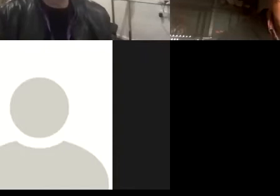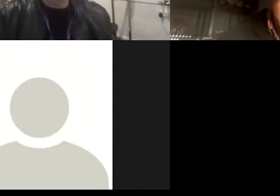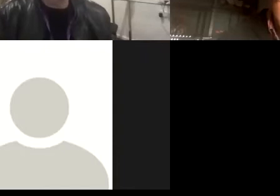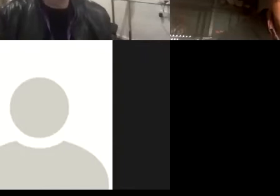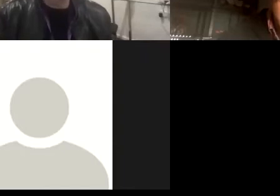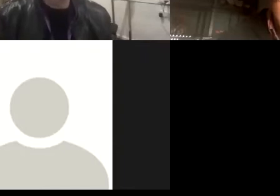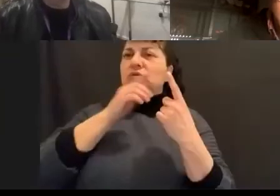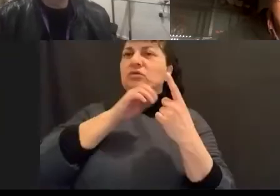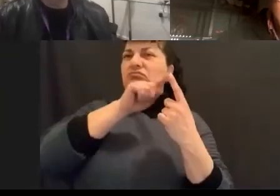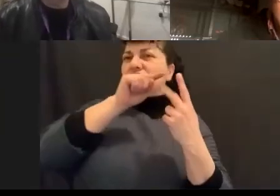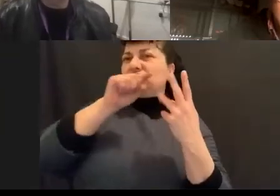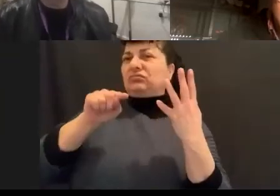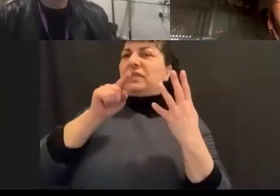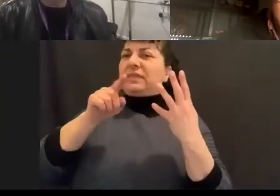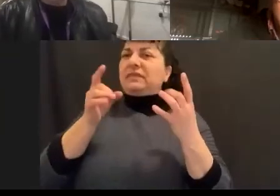effectively